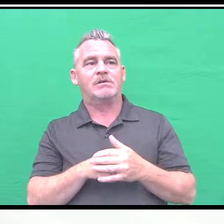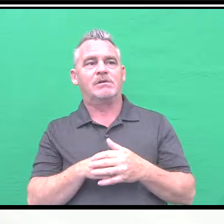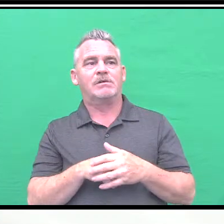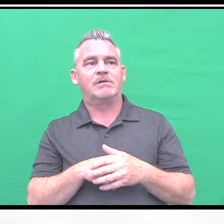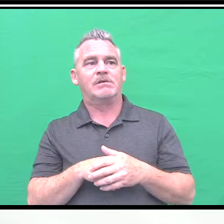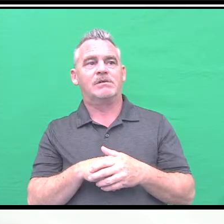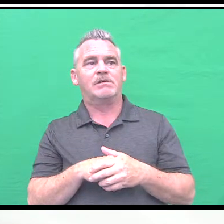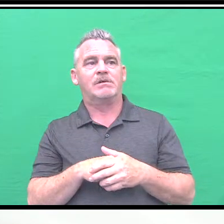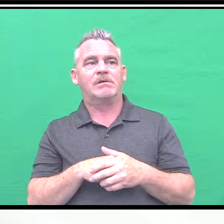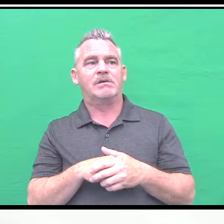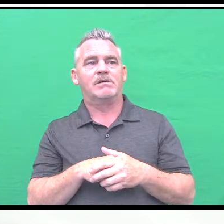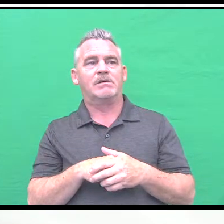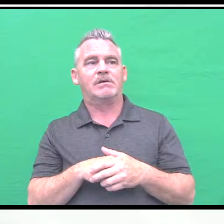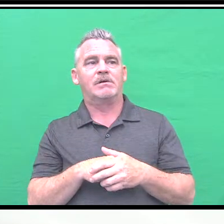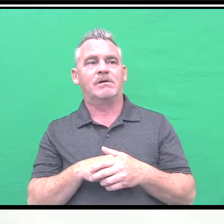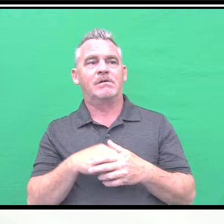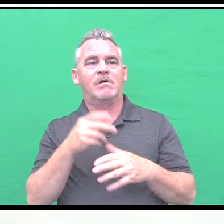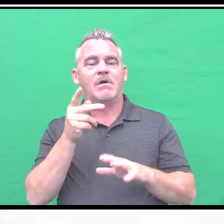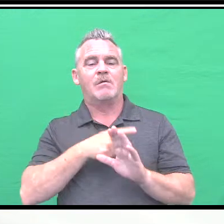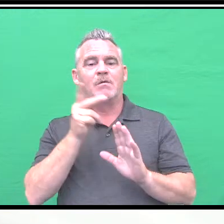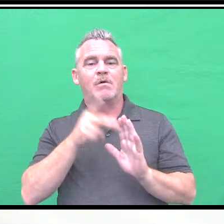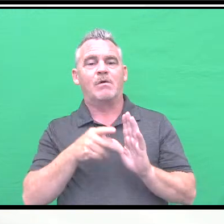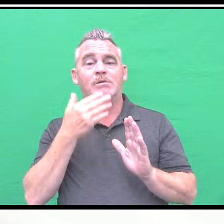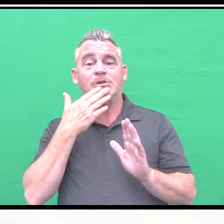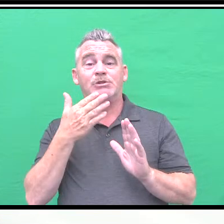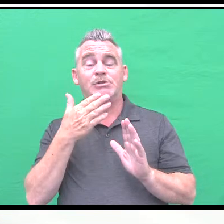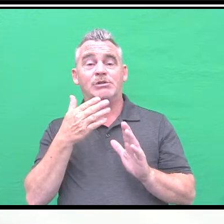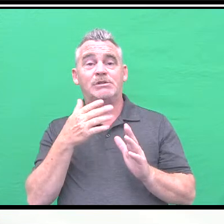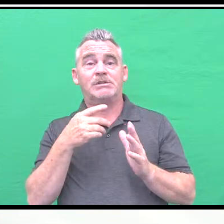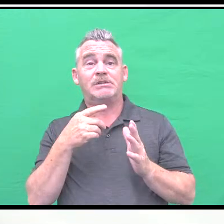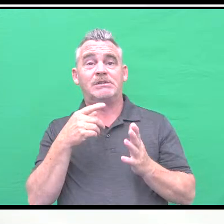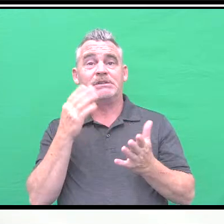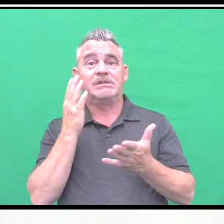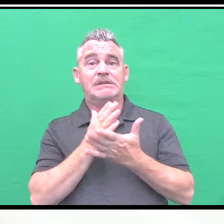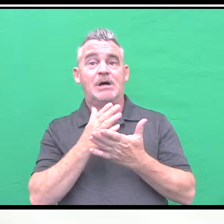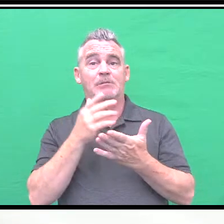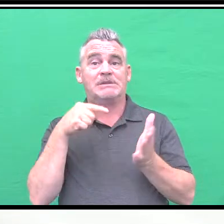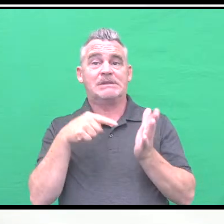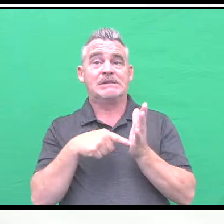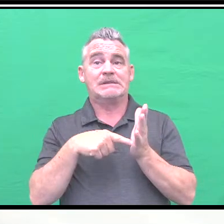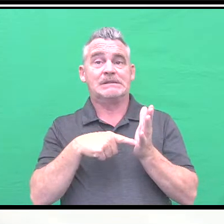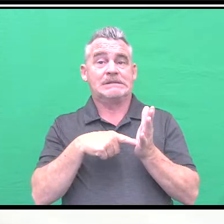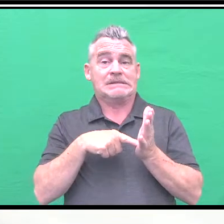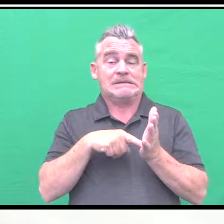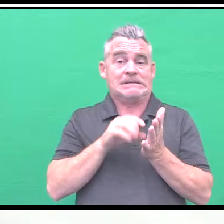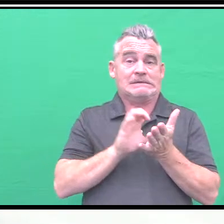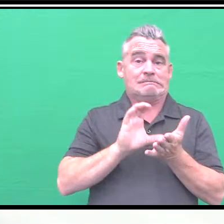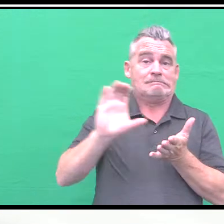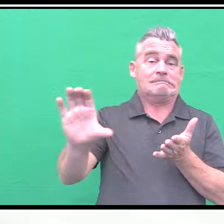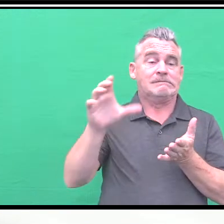really proud of that program. We've had that for a while, and it's saving us money, and it's saving us our workers' compensation